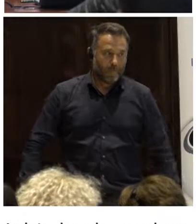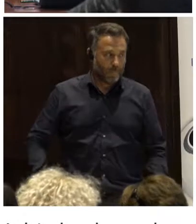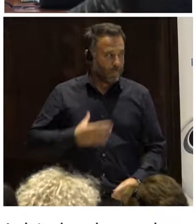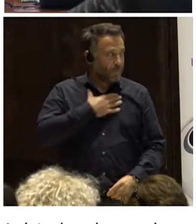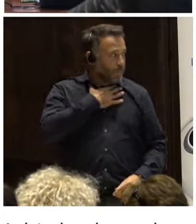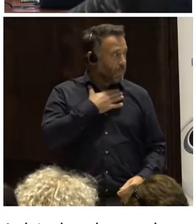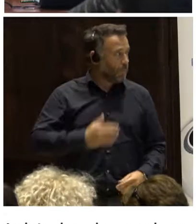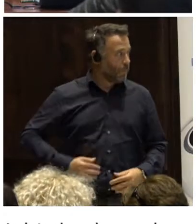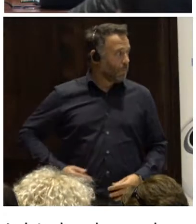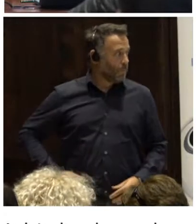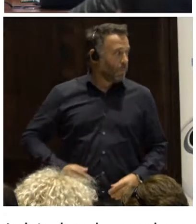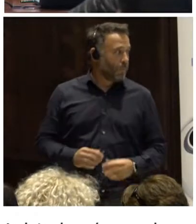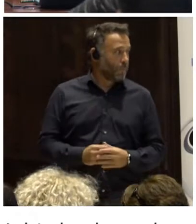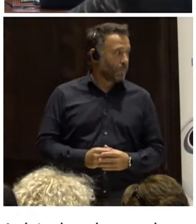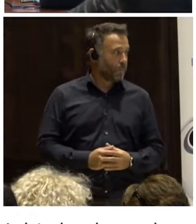Last seguinte.